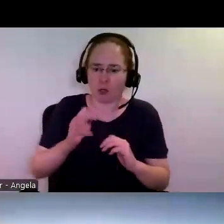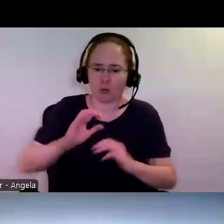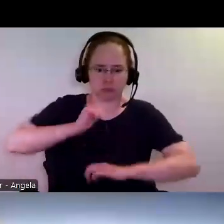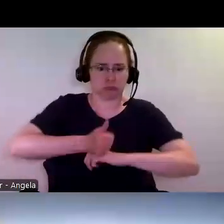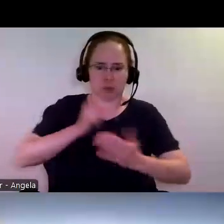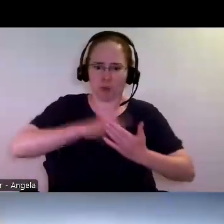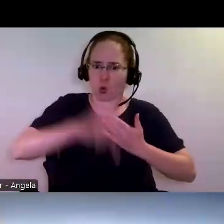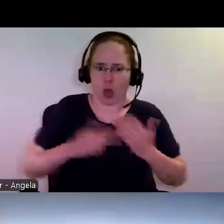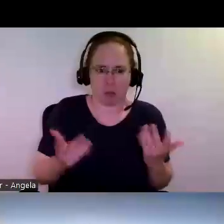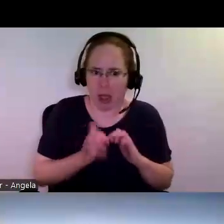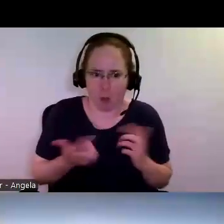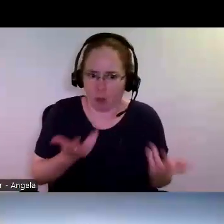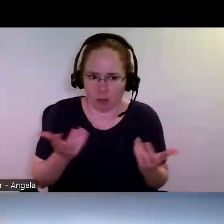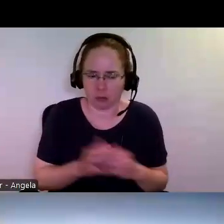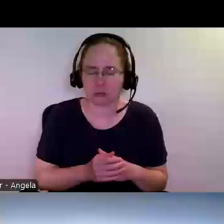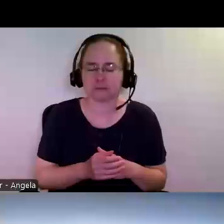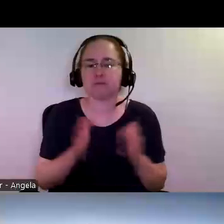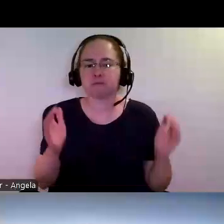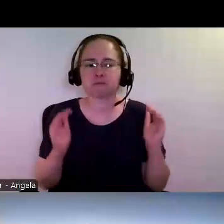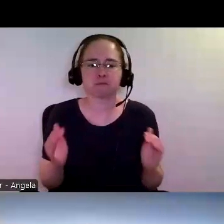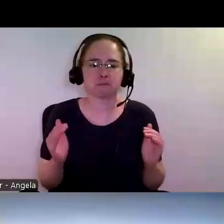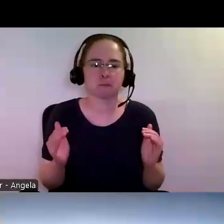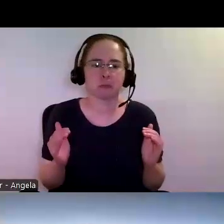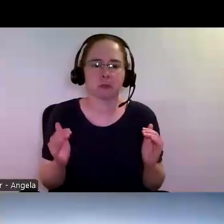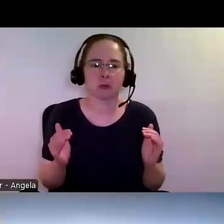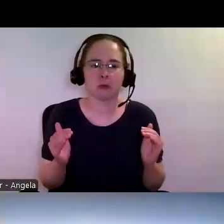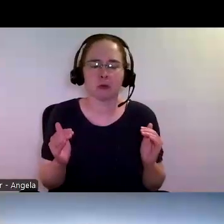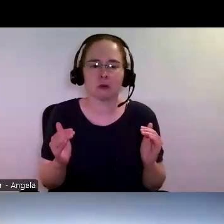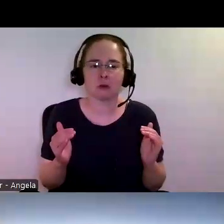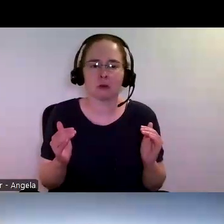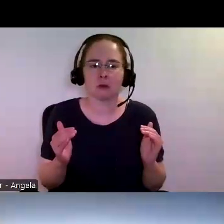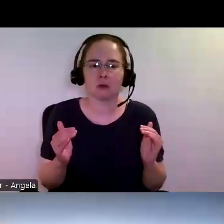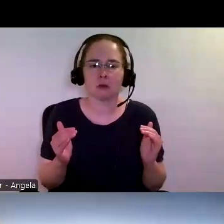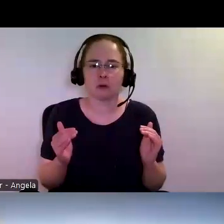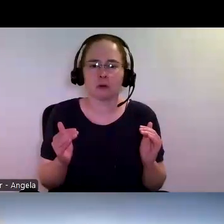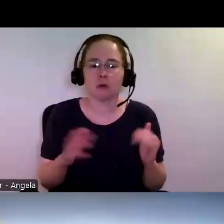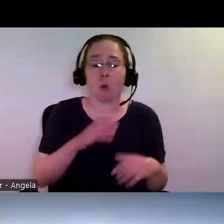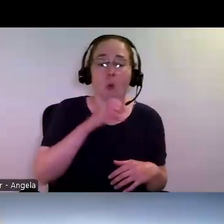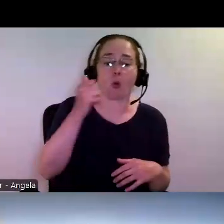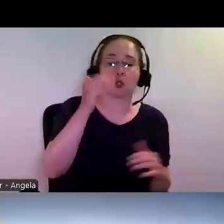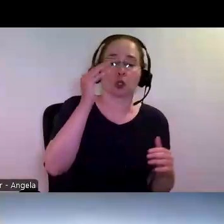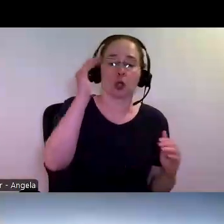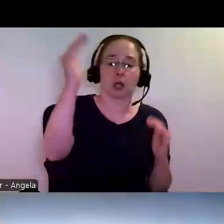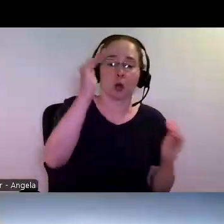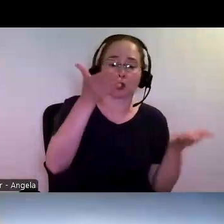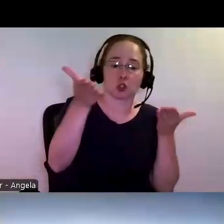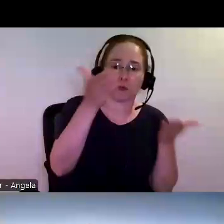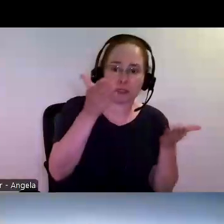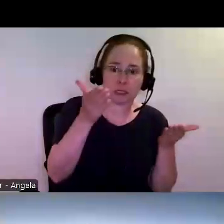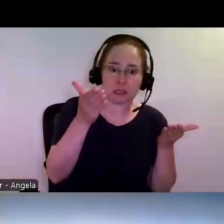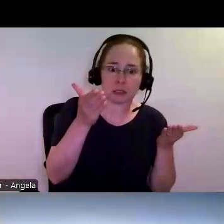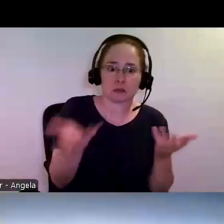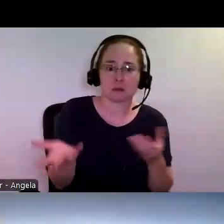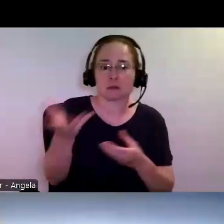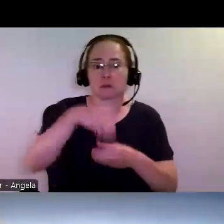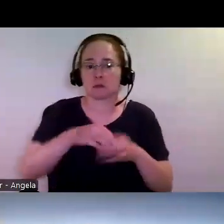programs? And then we will look at what's the intersection of older adult services within our crisis